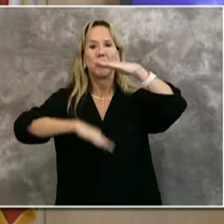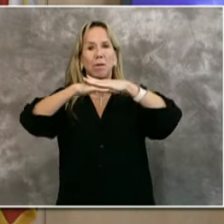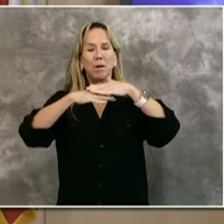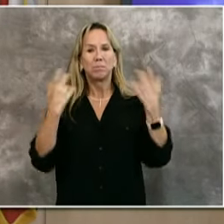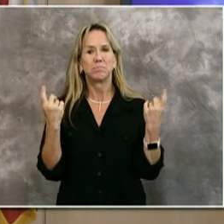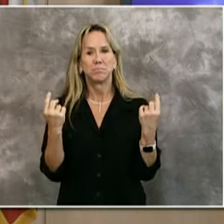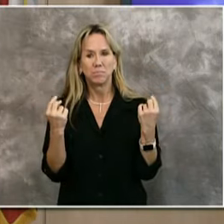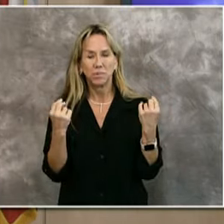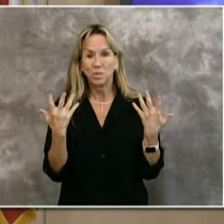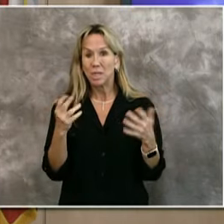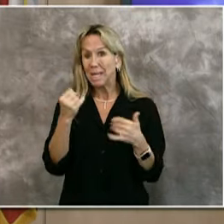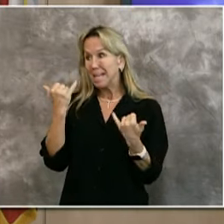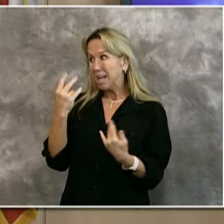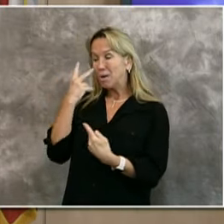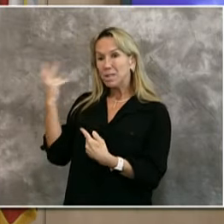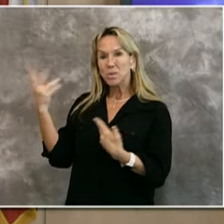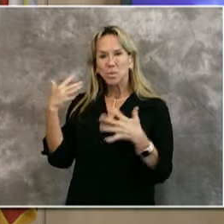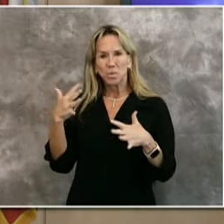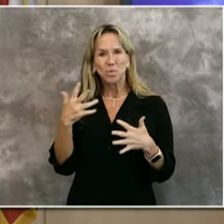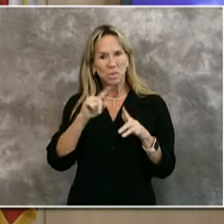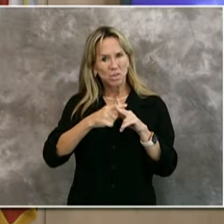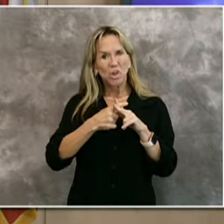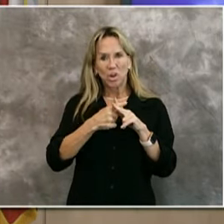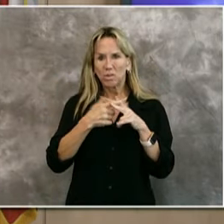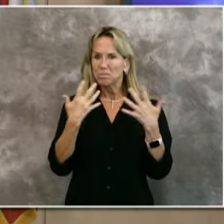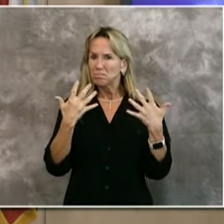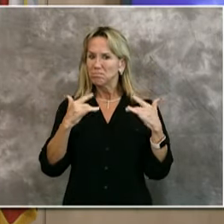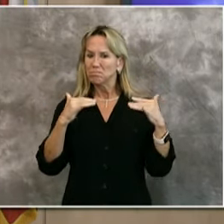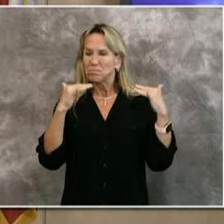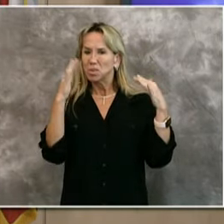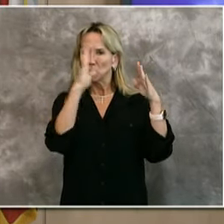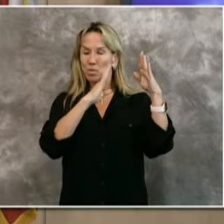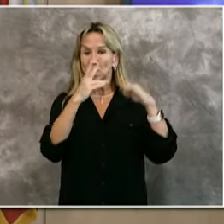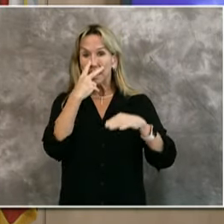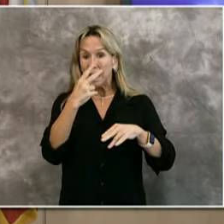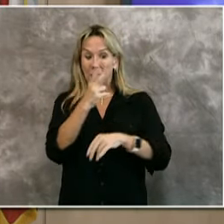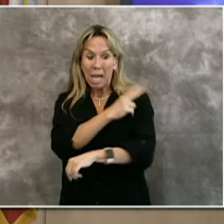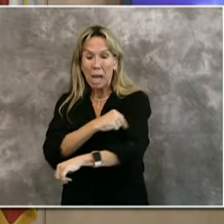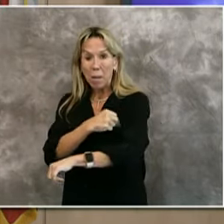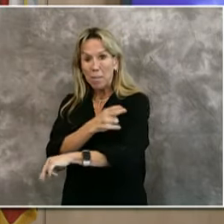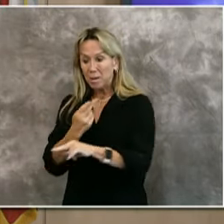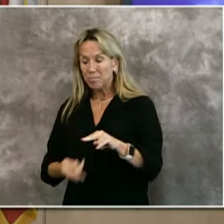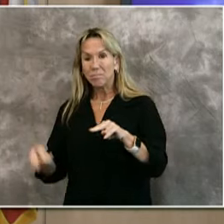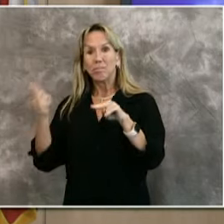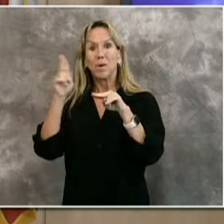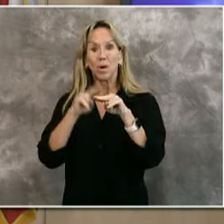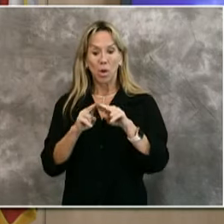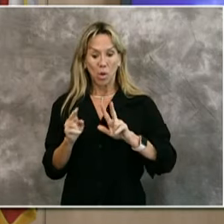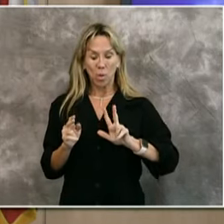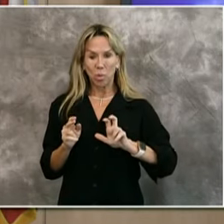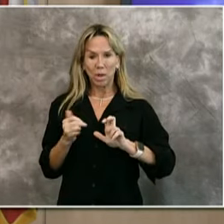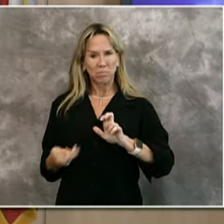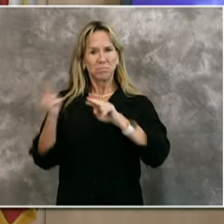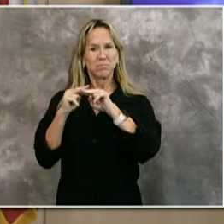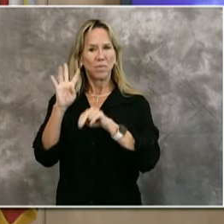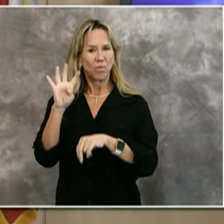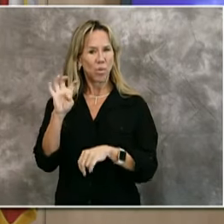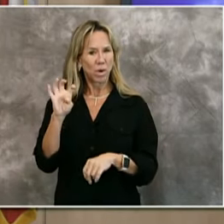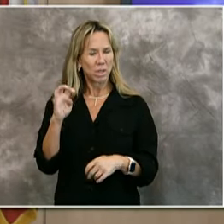risk. In the past week, we've seen hospitalizations go up from about 300 or so to well over 400